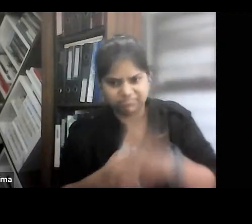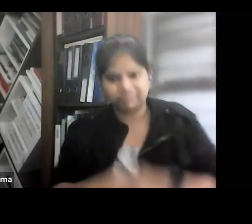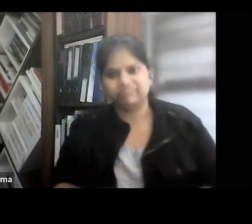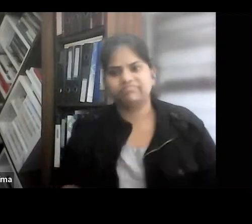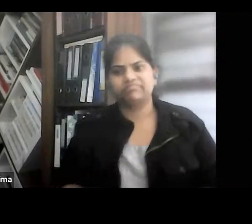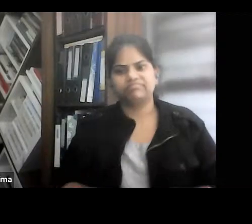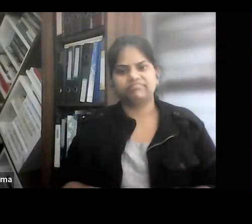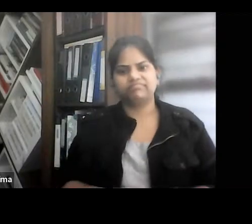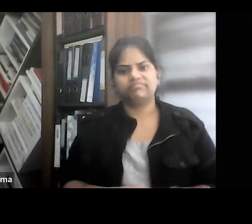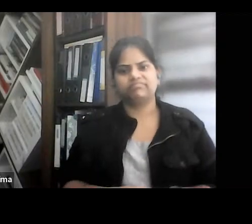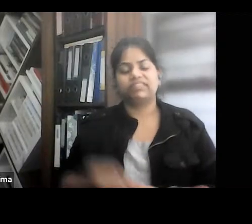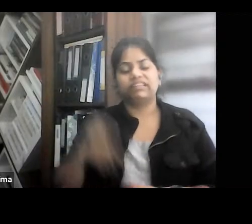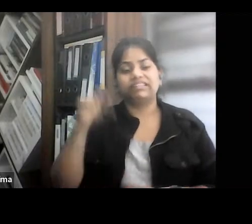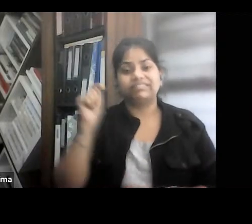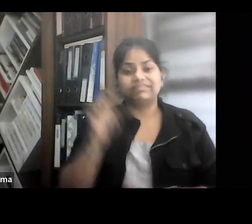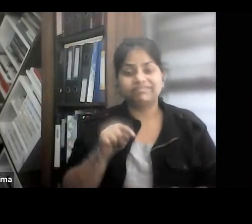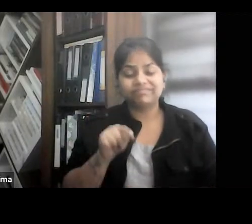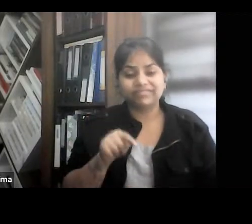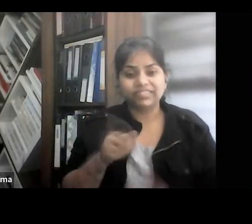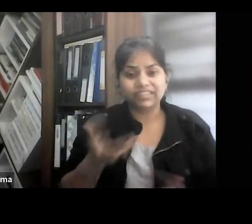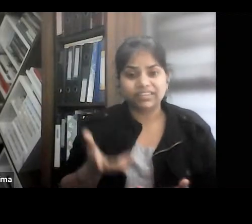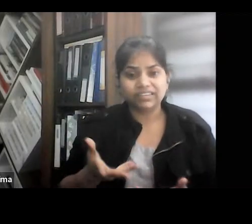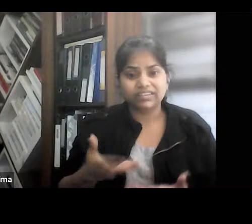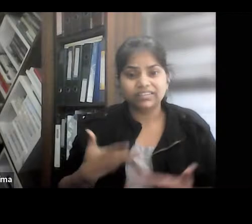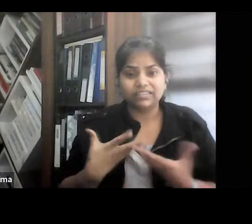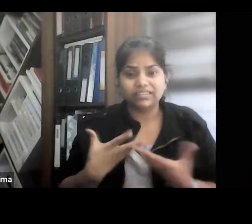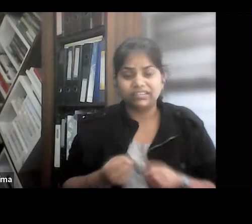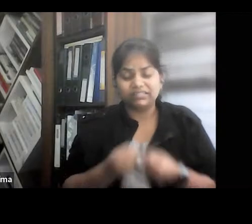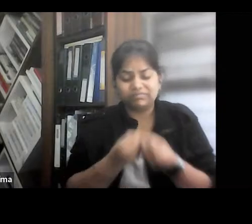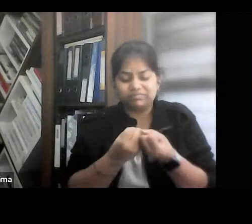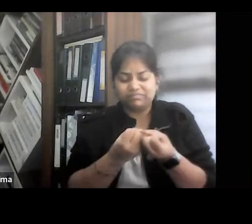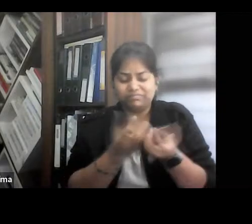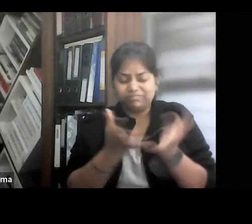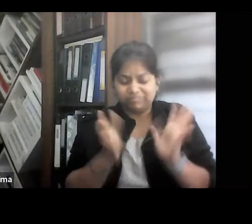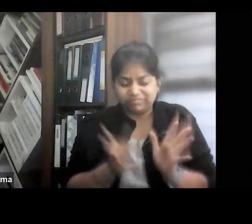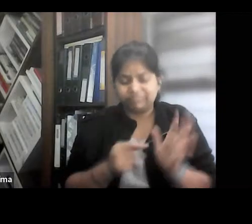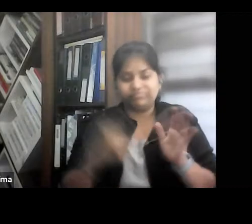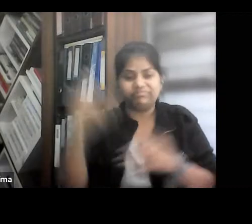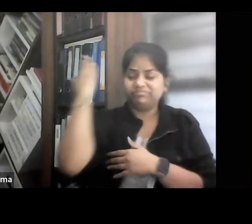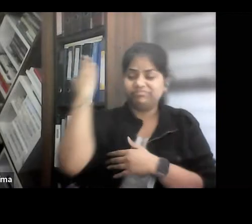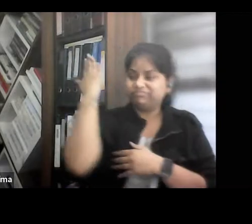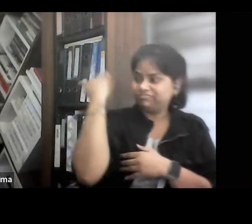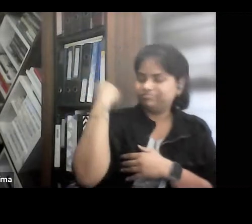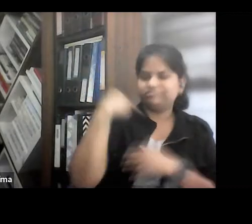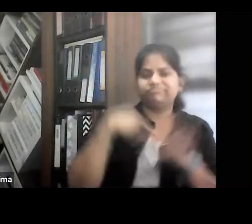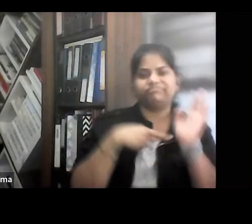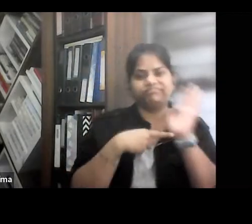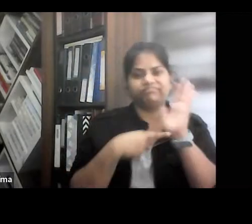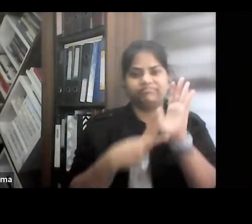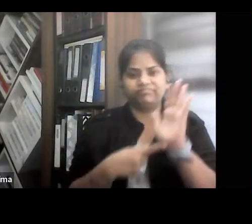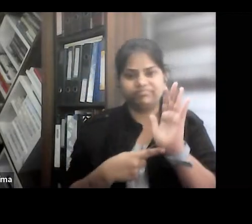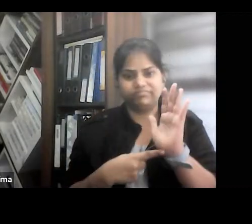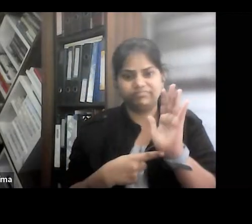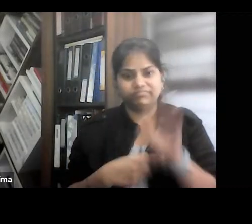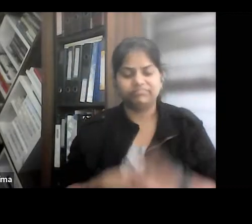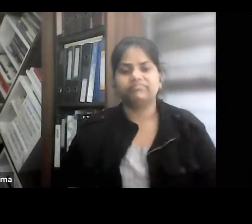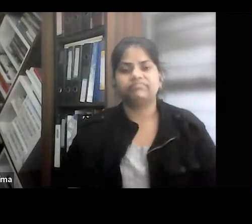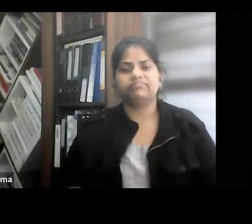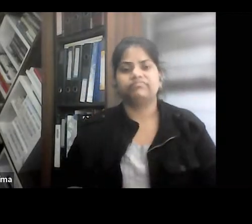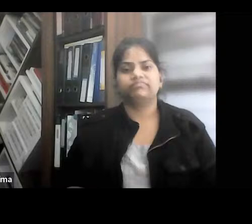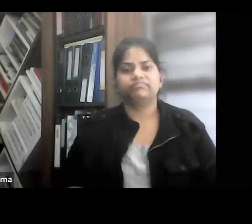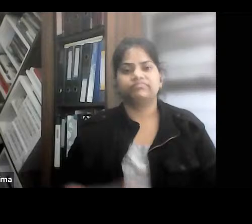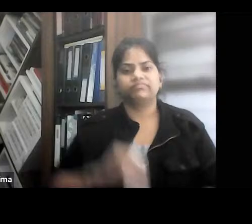in essence, is the peak of the past. Now, over to the